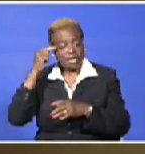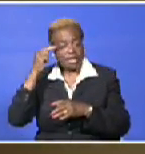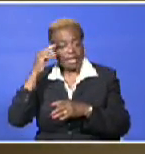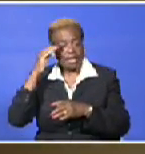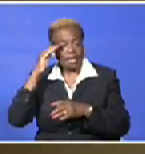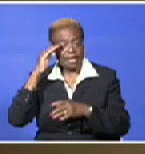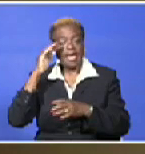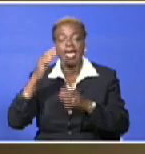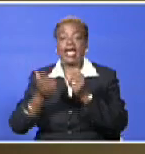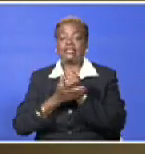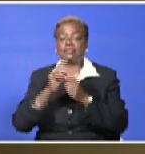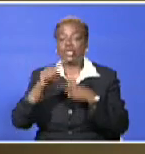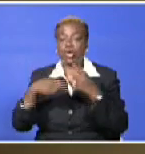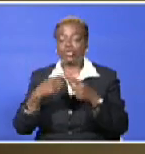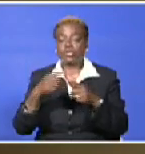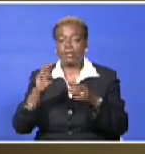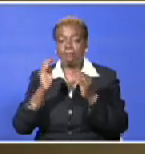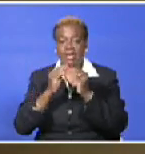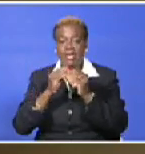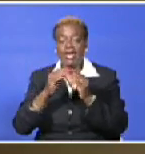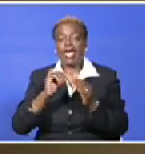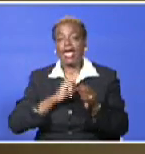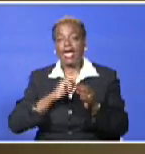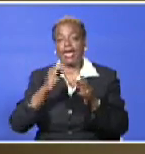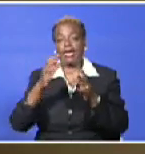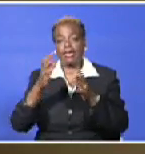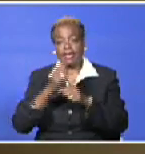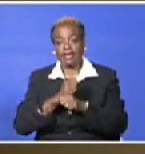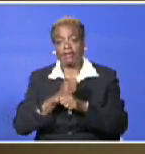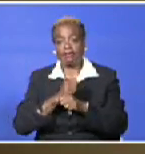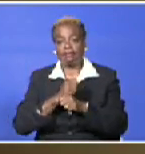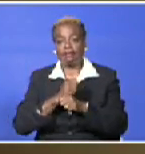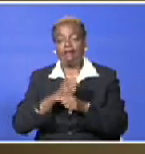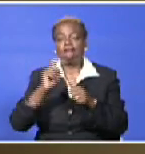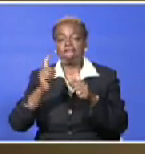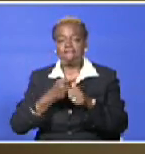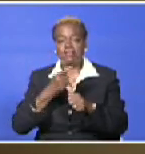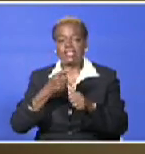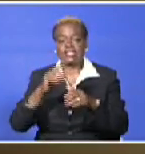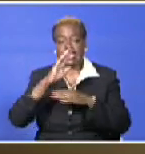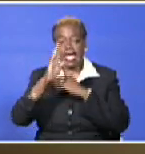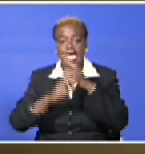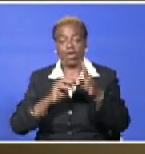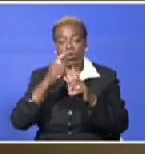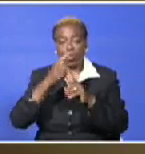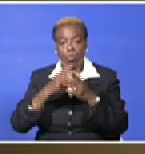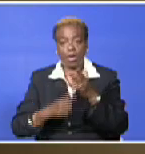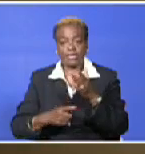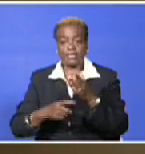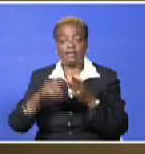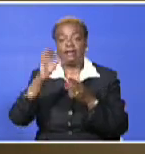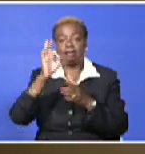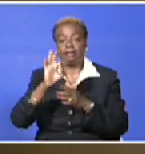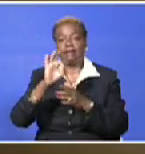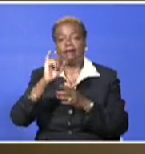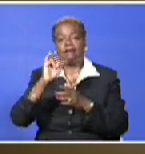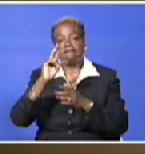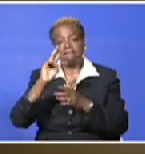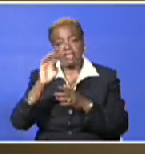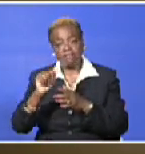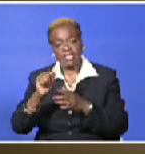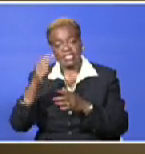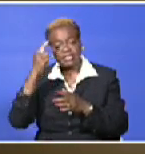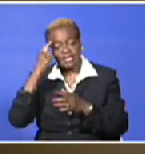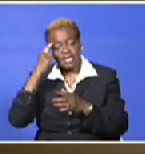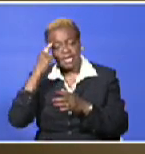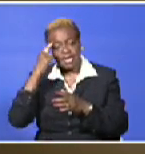to the meetings because then that way I get firsthand about what FIBA is thinking. They're very high on the Bahamas. And so